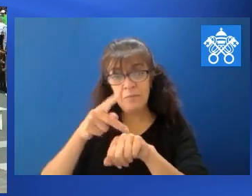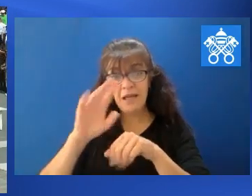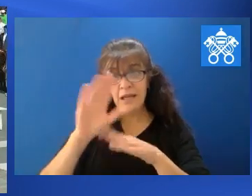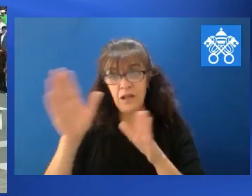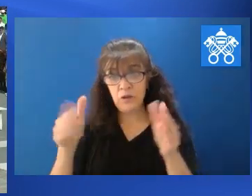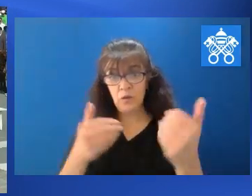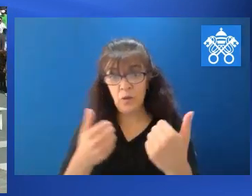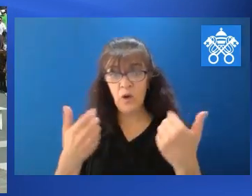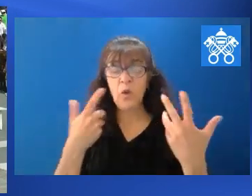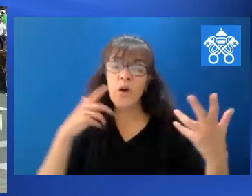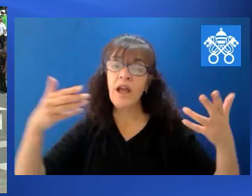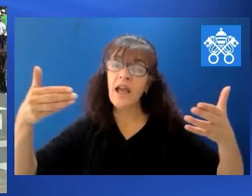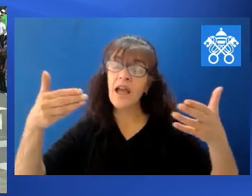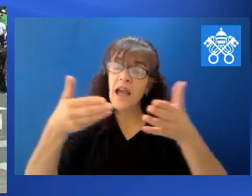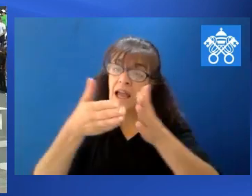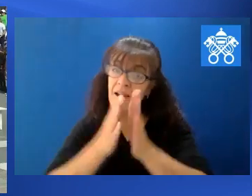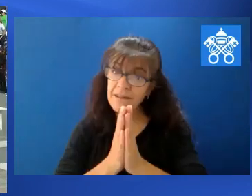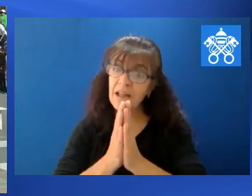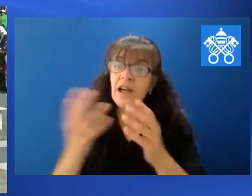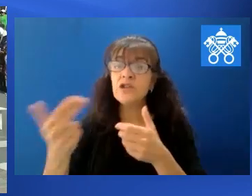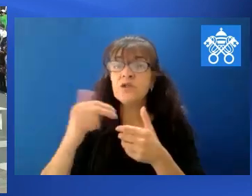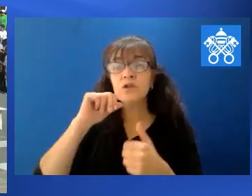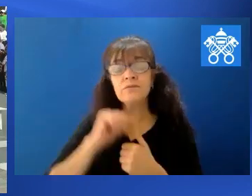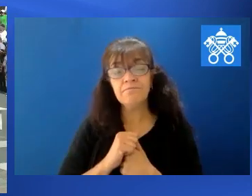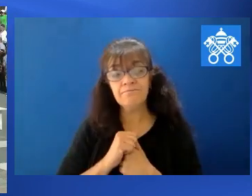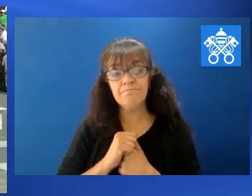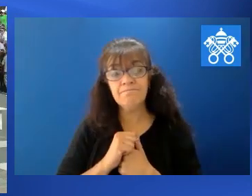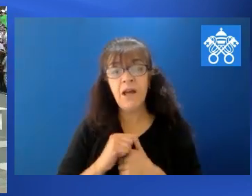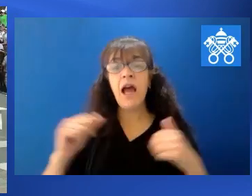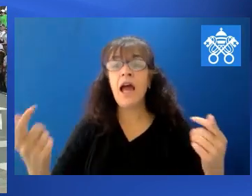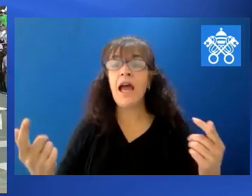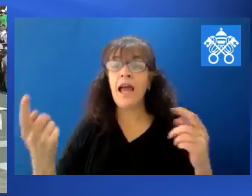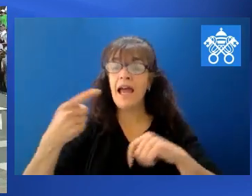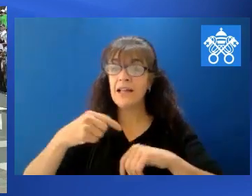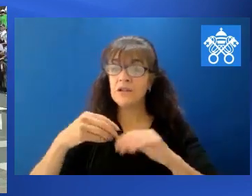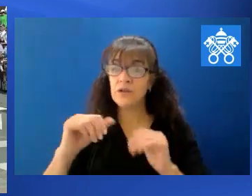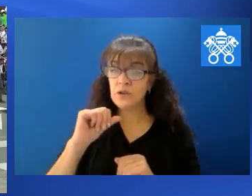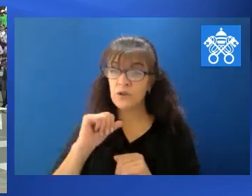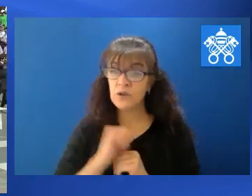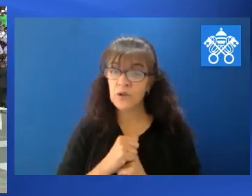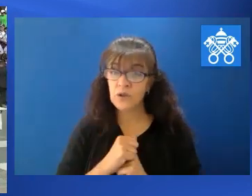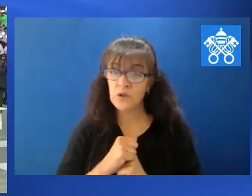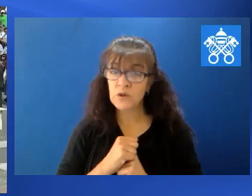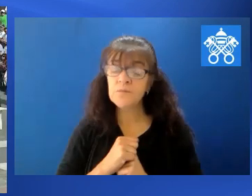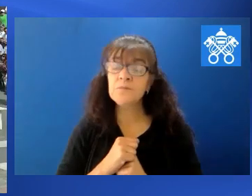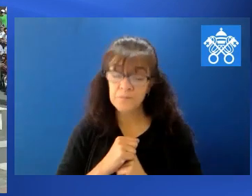invite you to join us again tomorrow morning for the Mass on the Feast of Saints Peter and